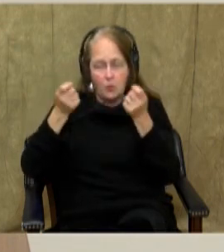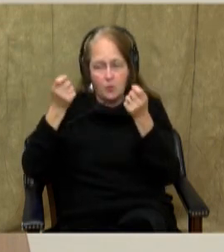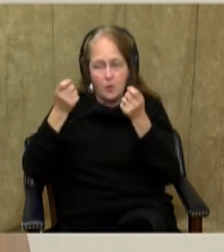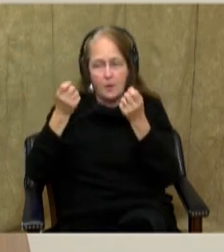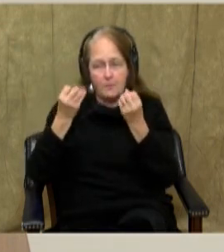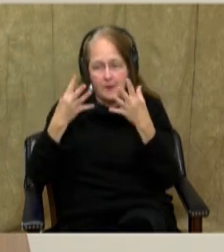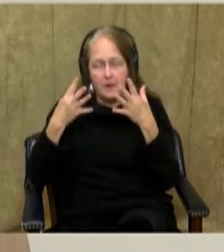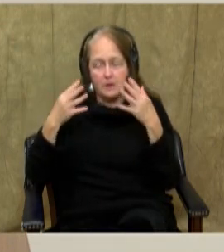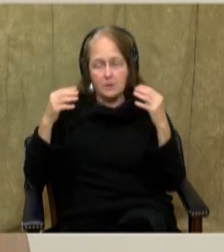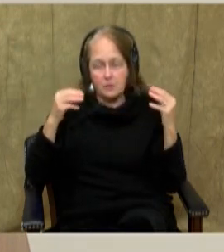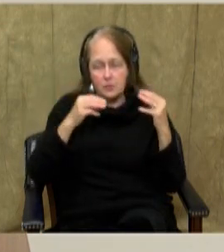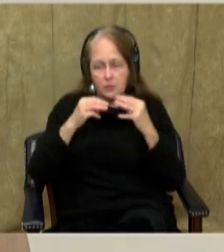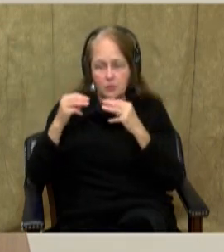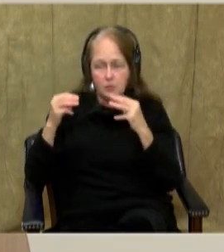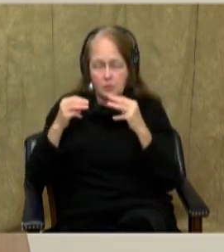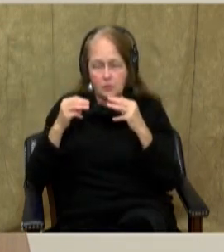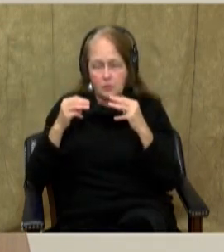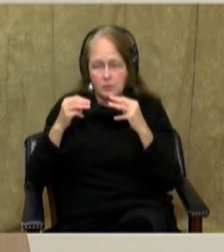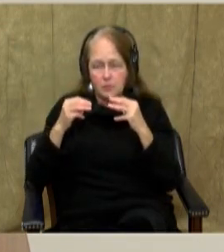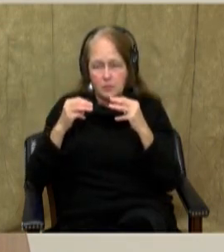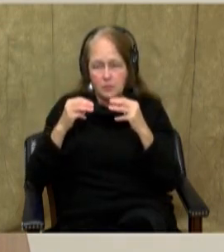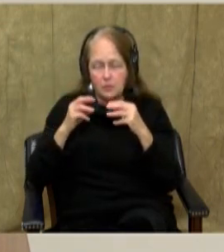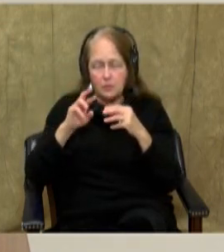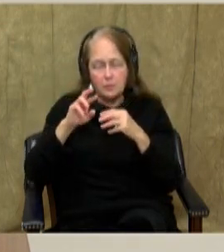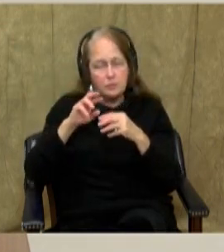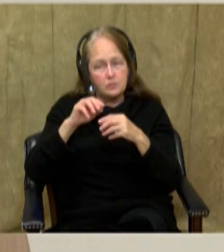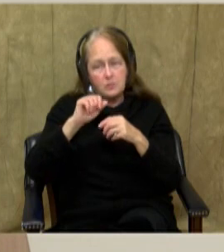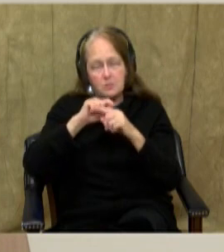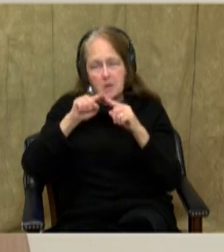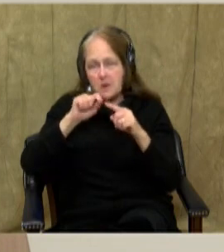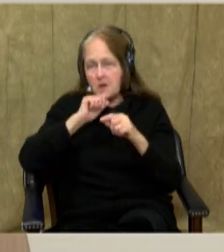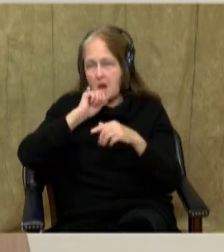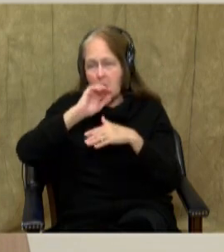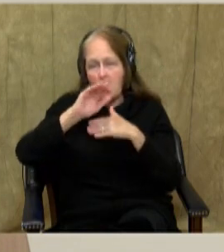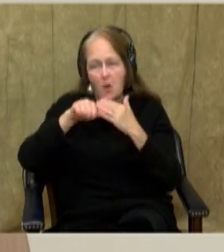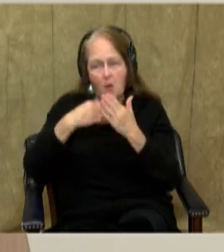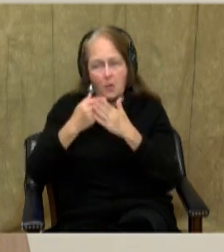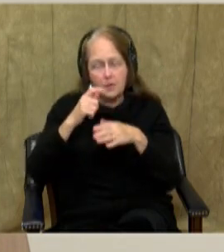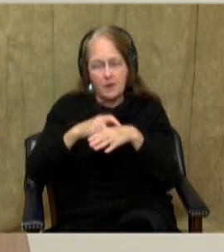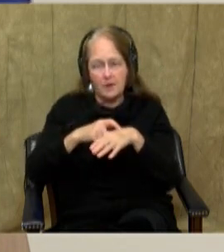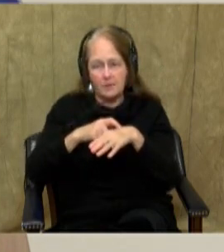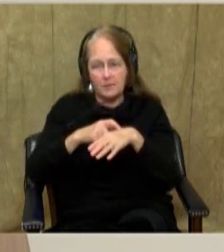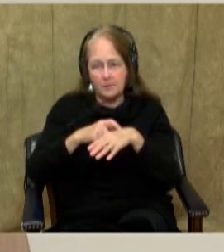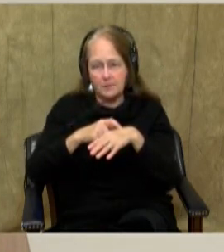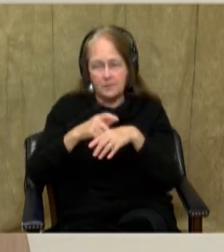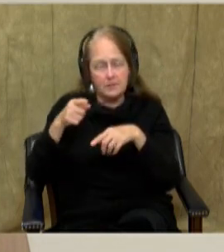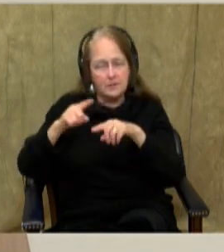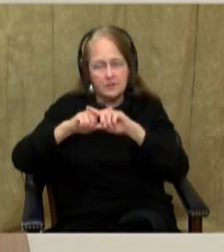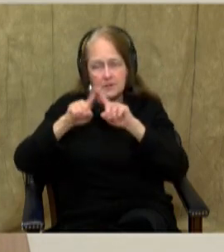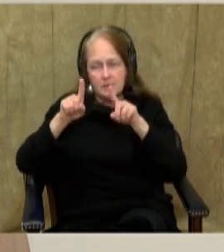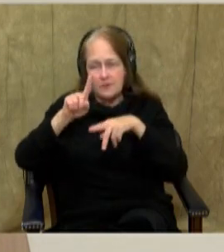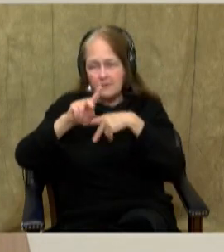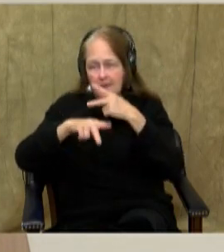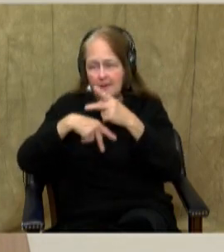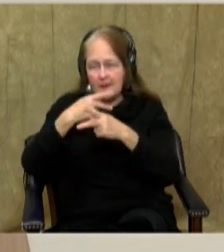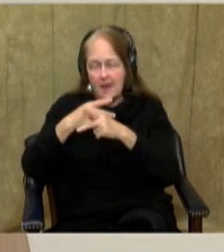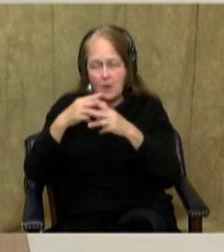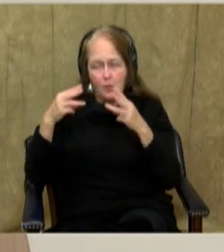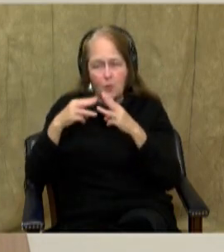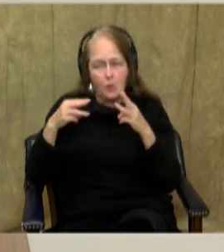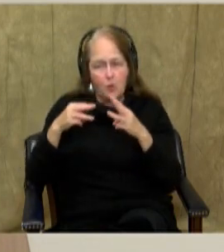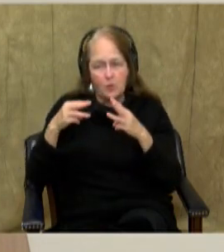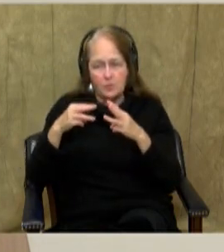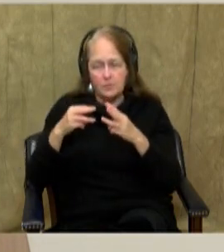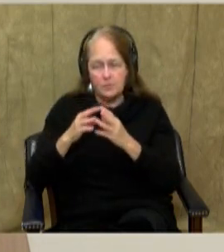battles, but they were it was very rare that they could hold what they had gained. So this is a different type of war